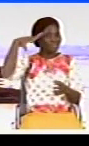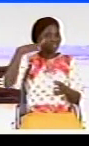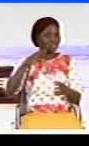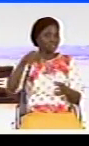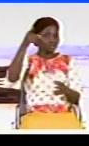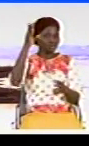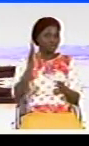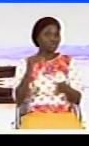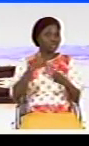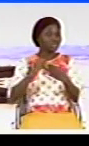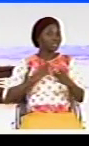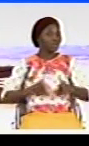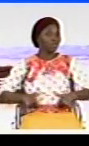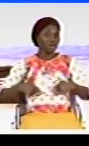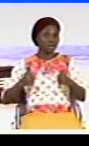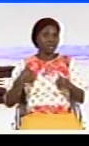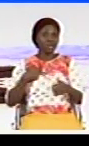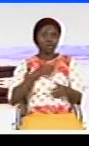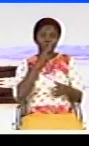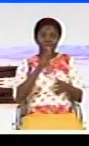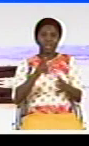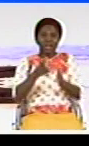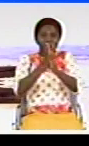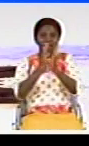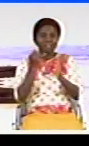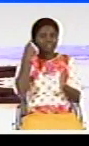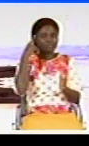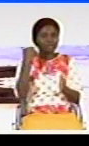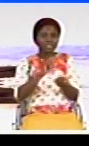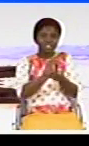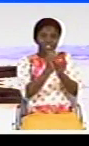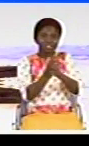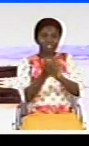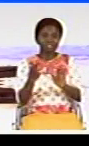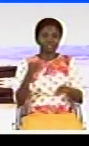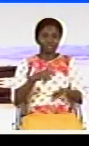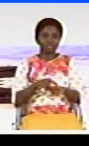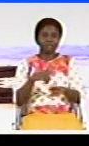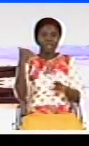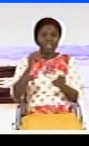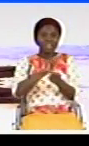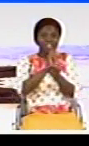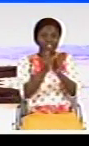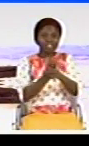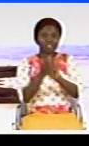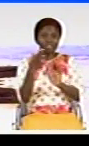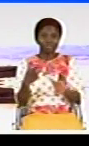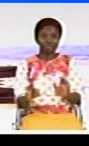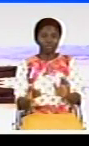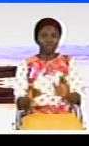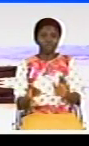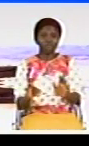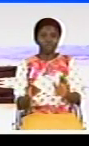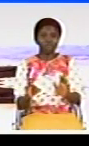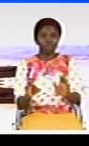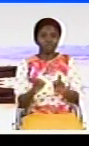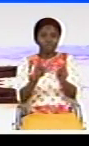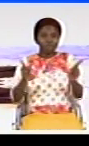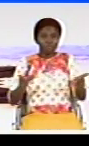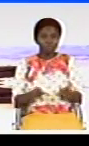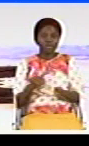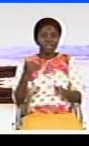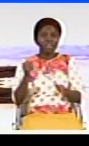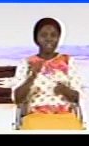for a change of season, a change of stage, a change of